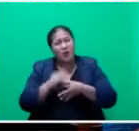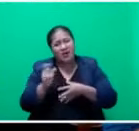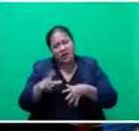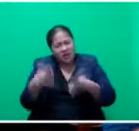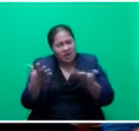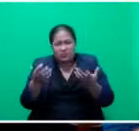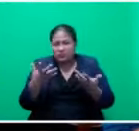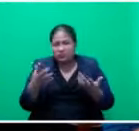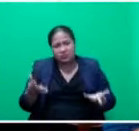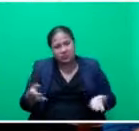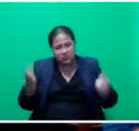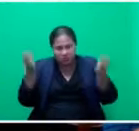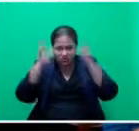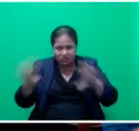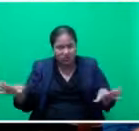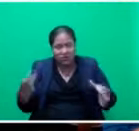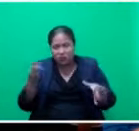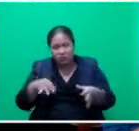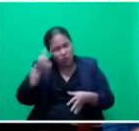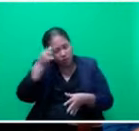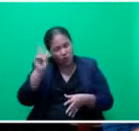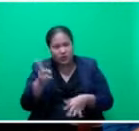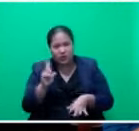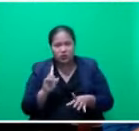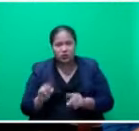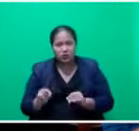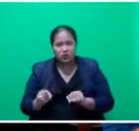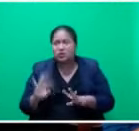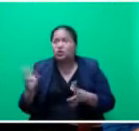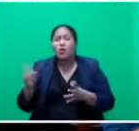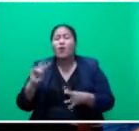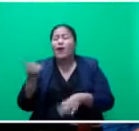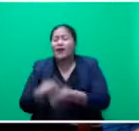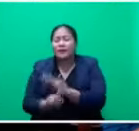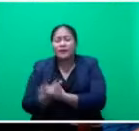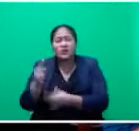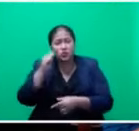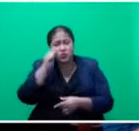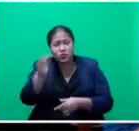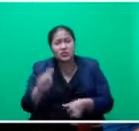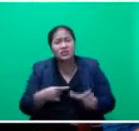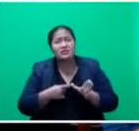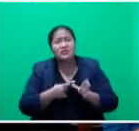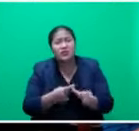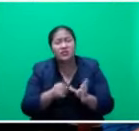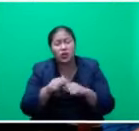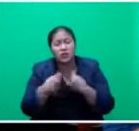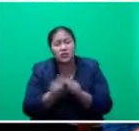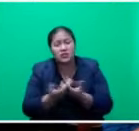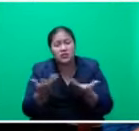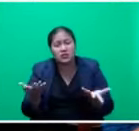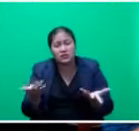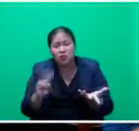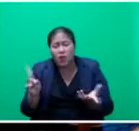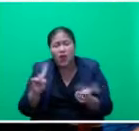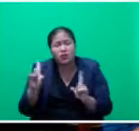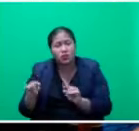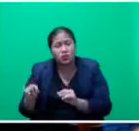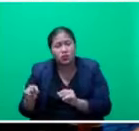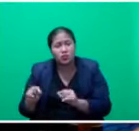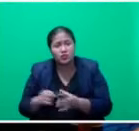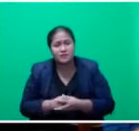tourism response team announced by the government? Mr. Speaker, I'll tell you what has happened. It has not met since